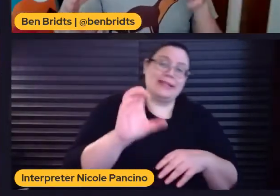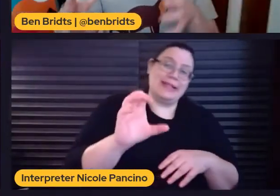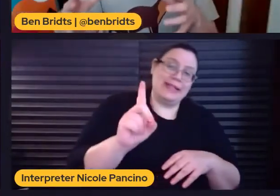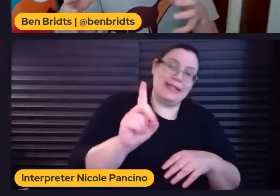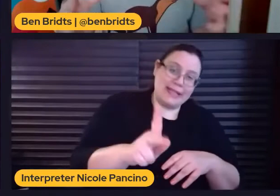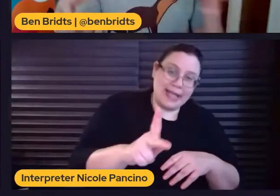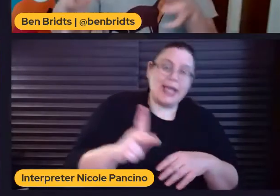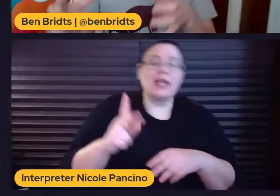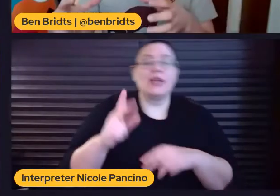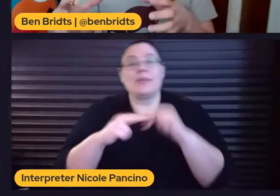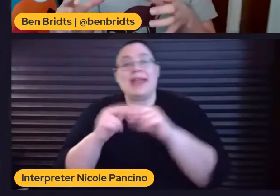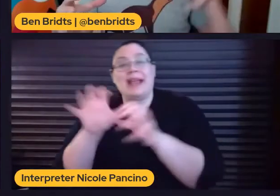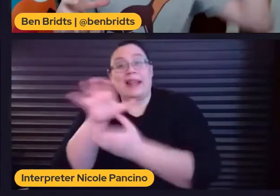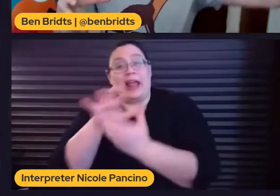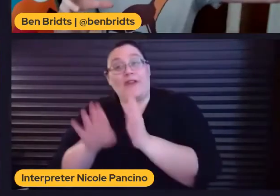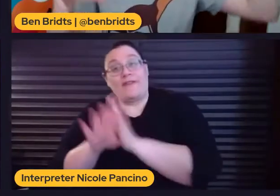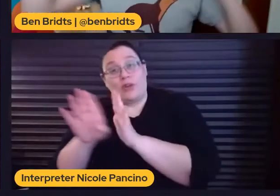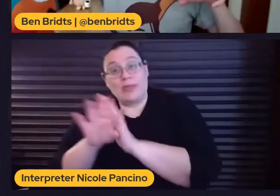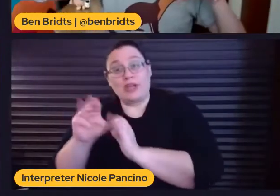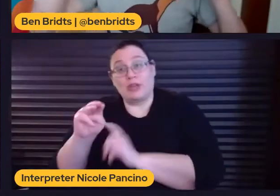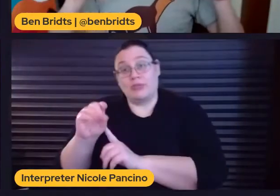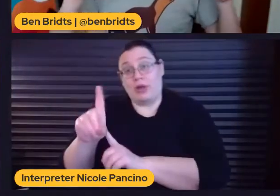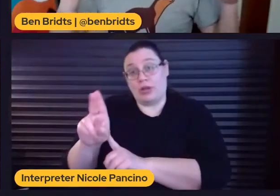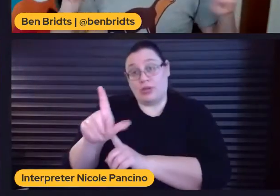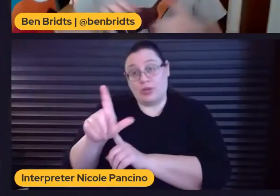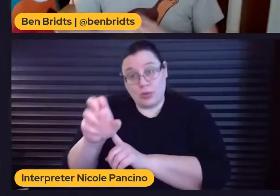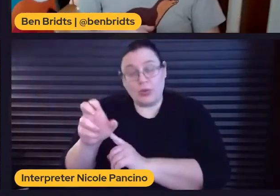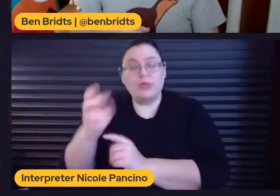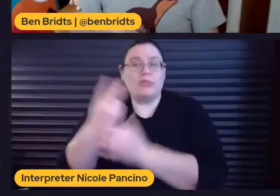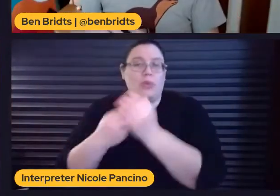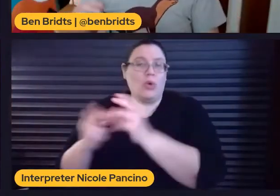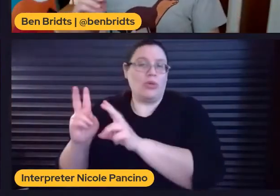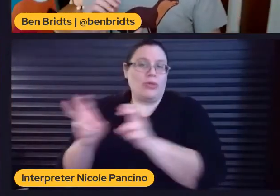a CloudFormation module that both teams can use.